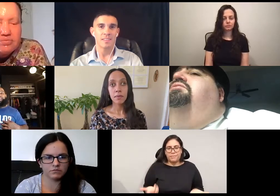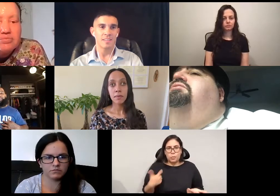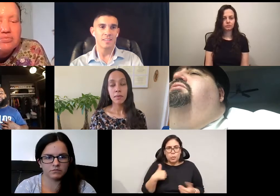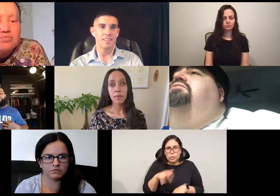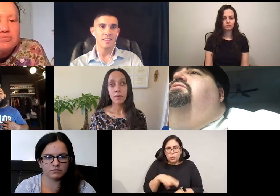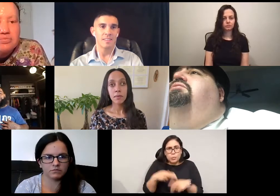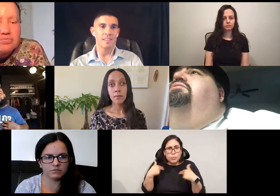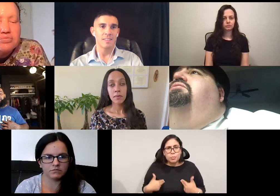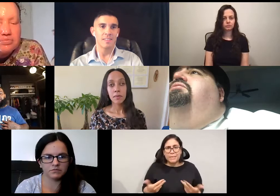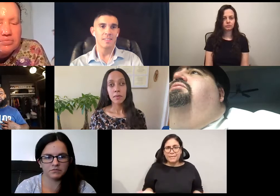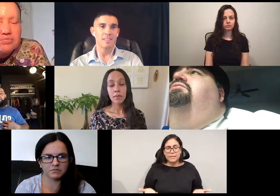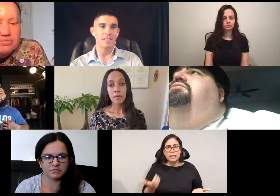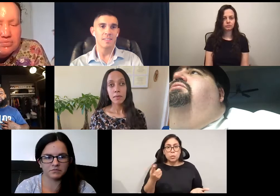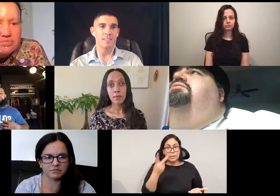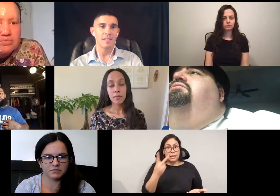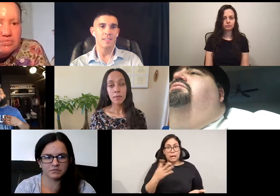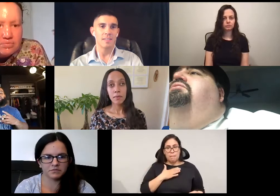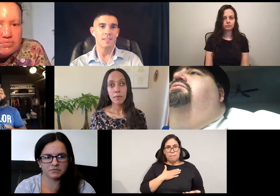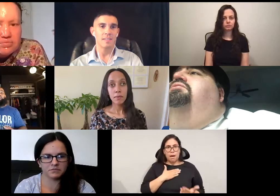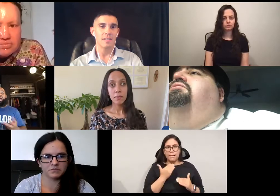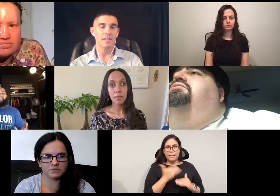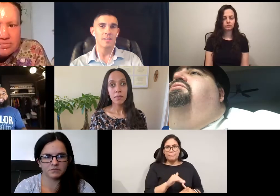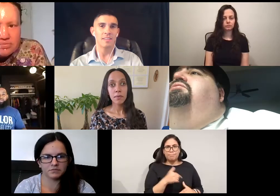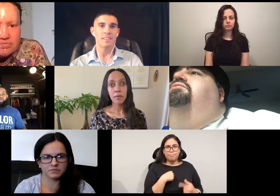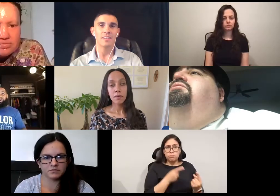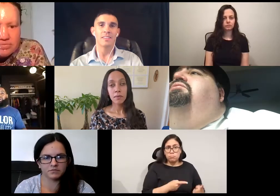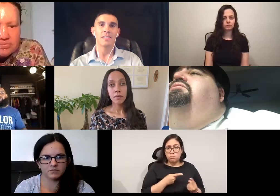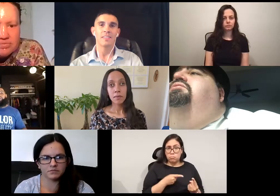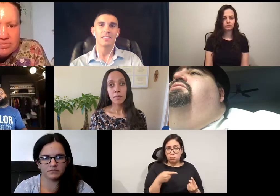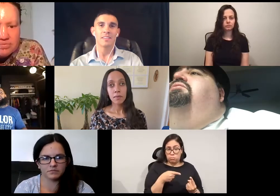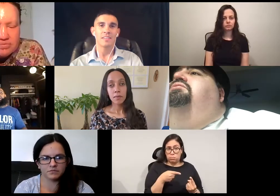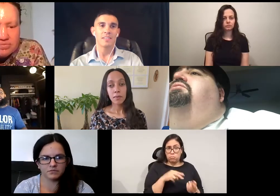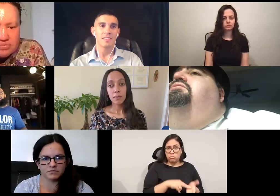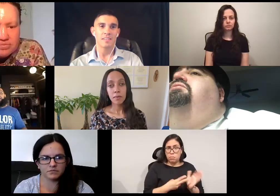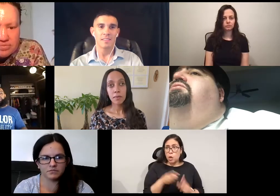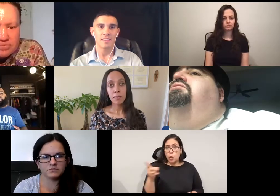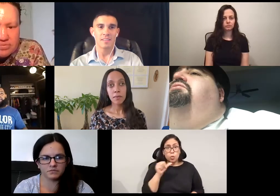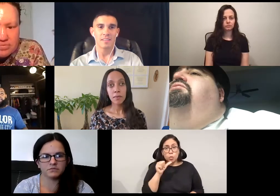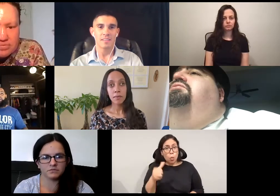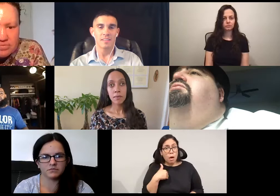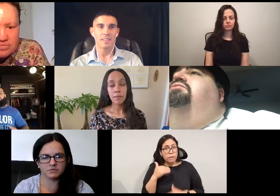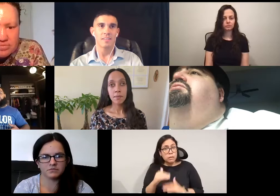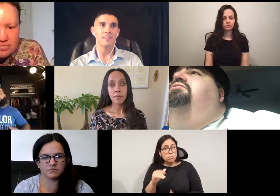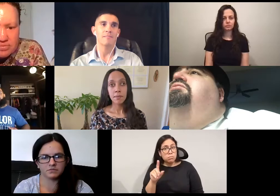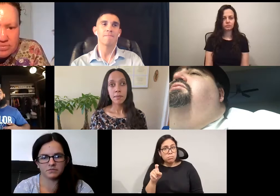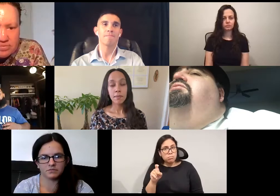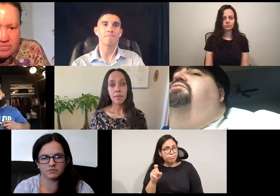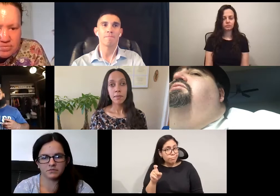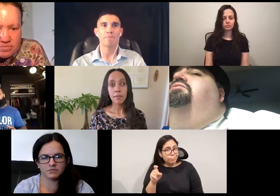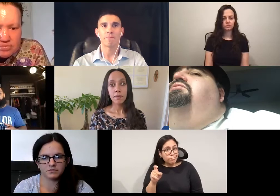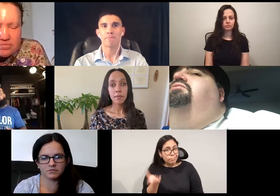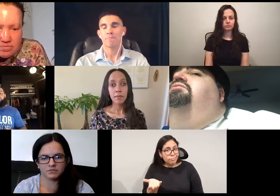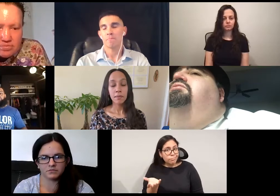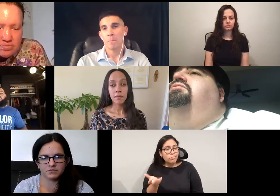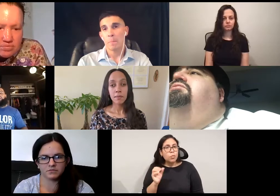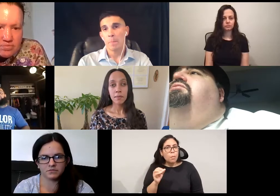my limitations doesn't mean that you don't have any of your own. And so I think that, again,